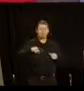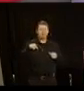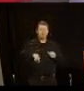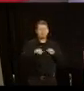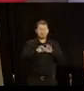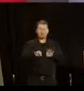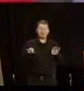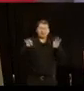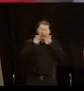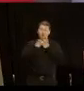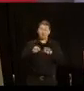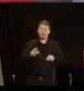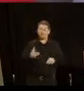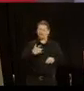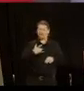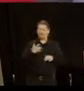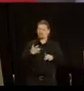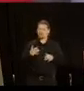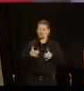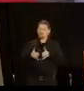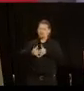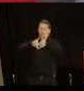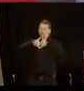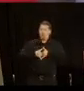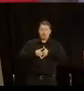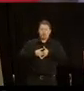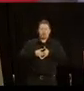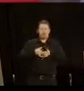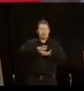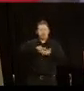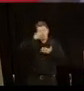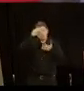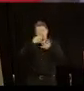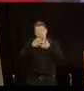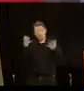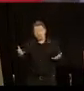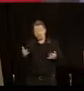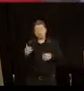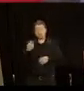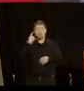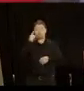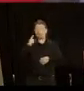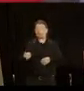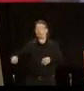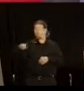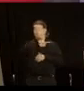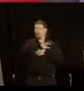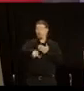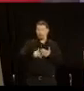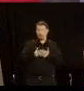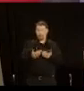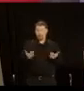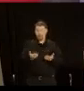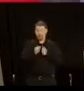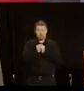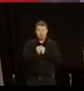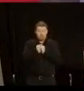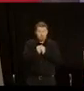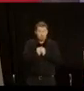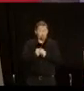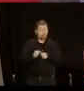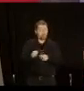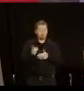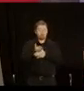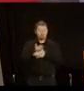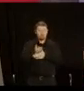impactful, so rewarding, and so informative. And that is because you are all here together to share